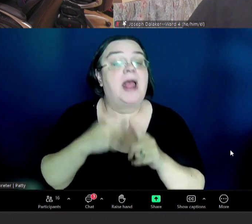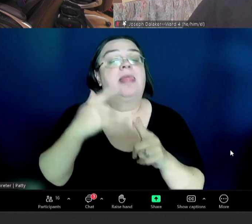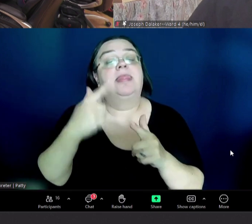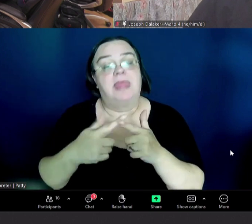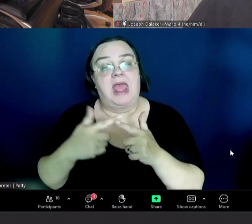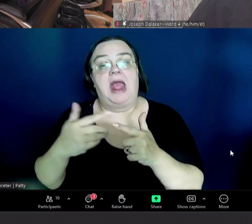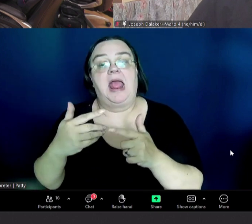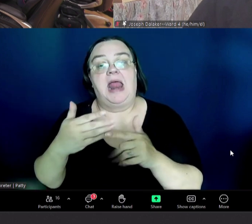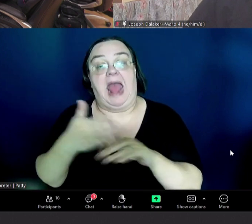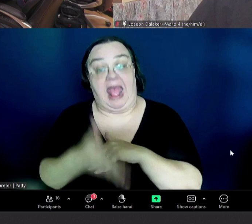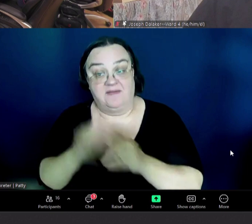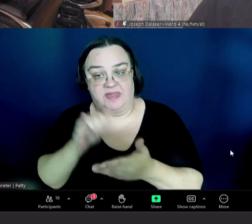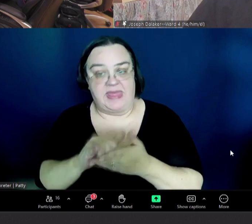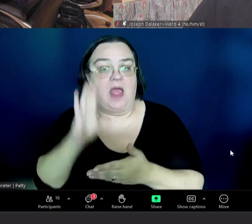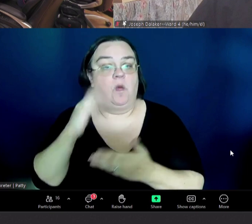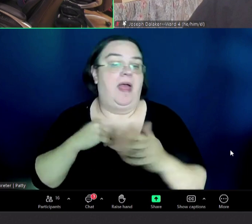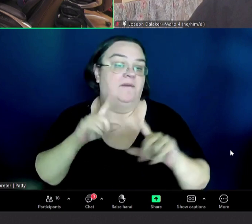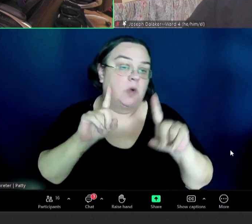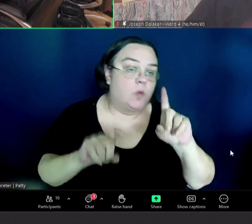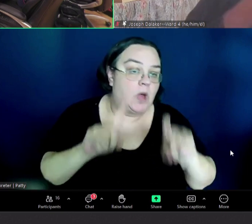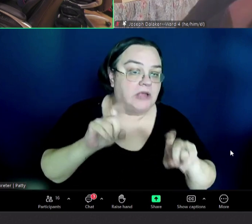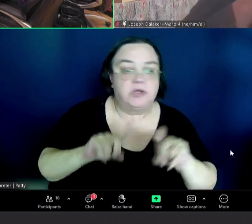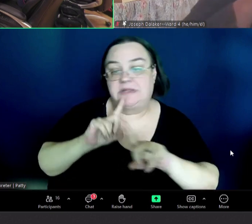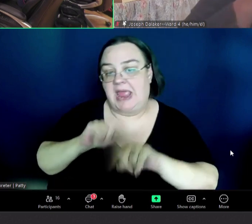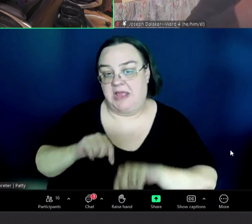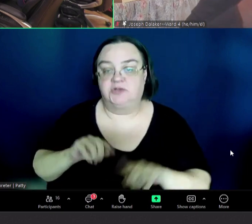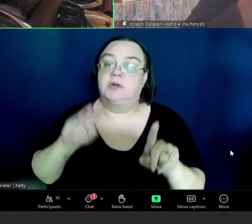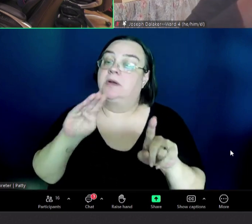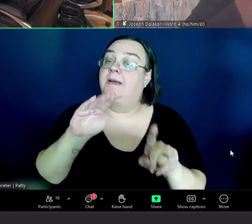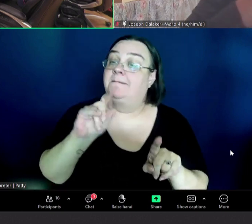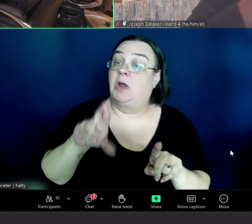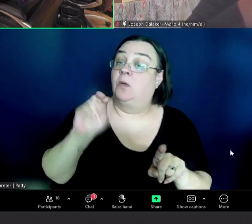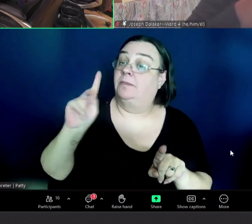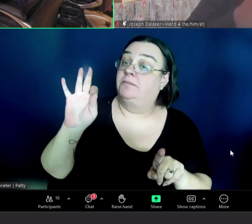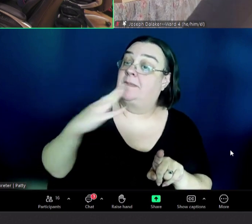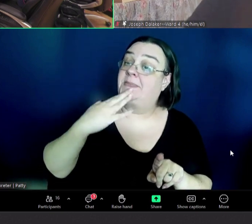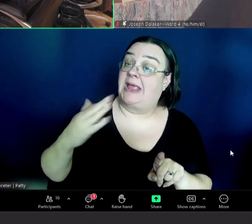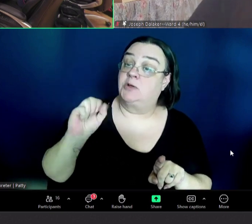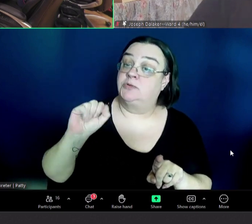and answers. Thank you, sir.